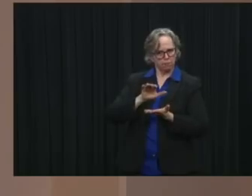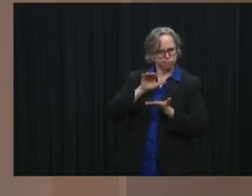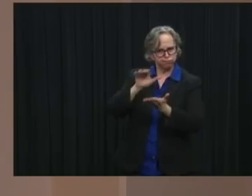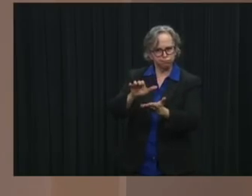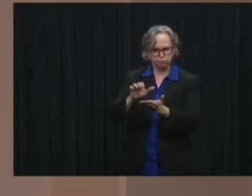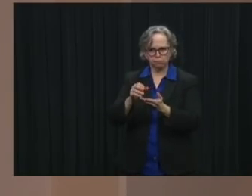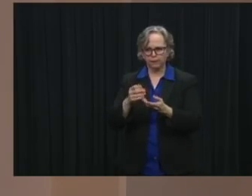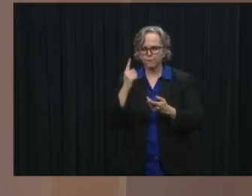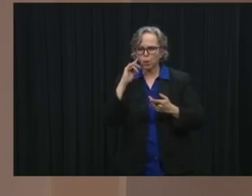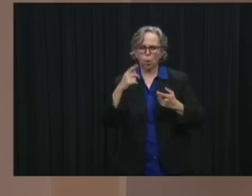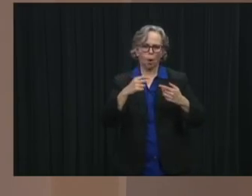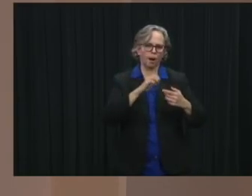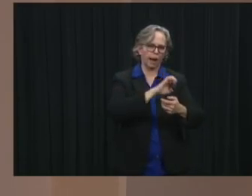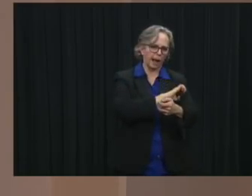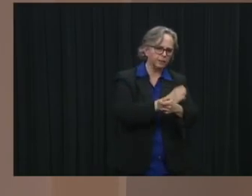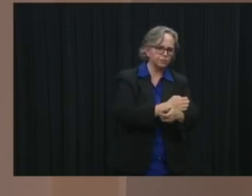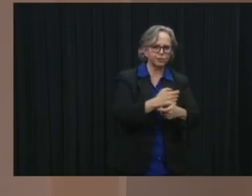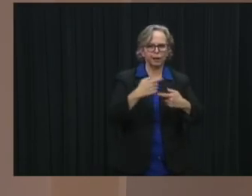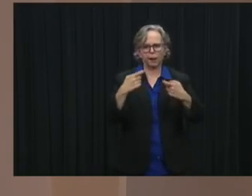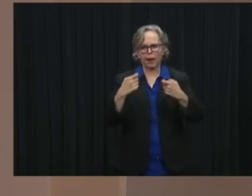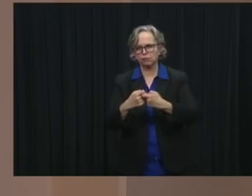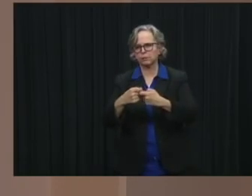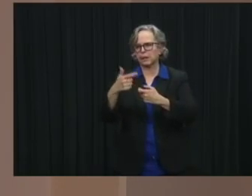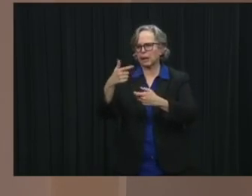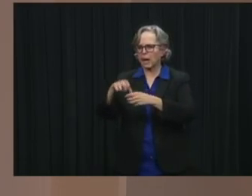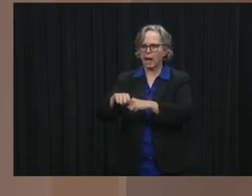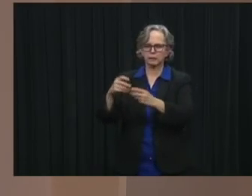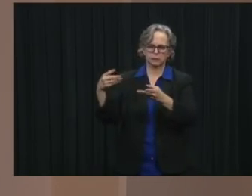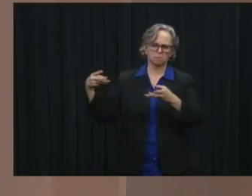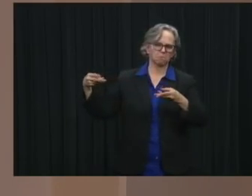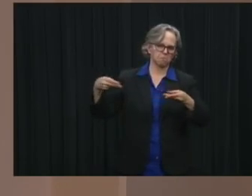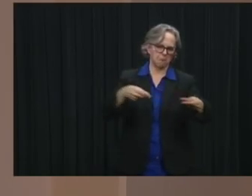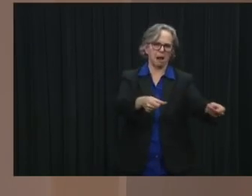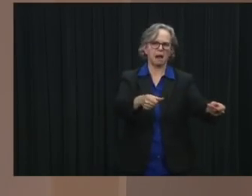available for further information at